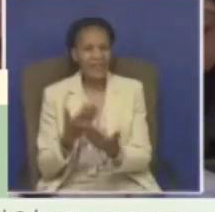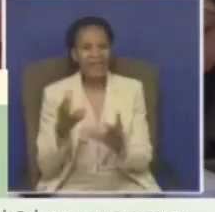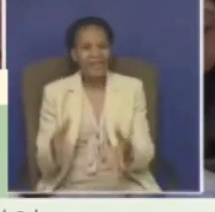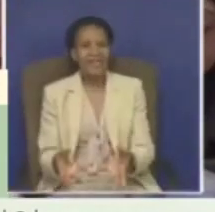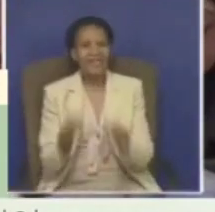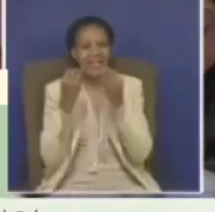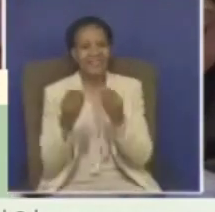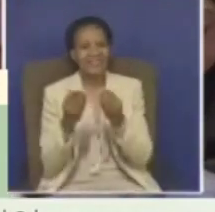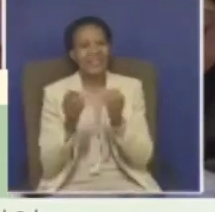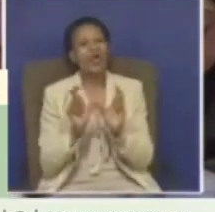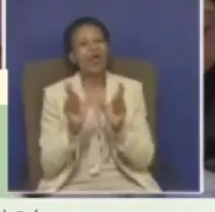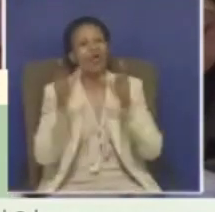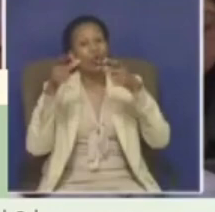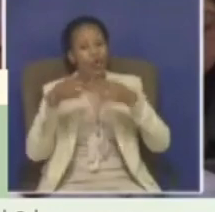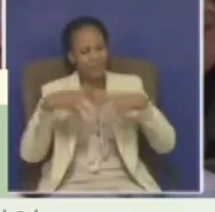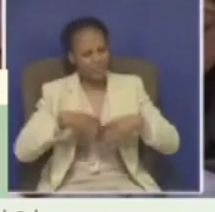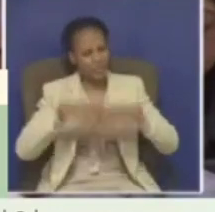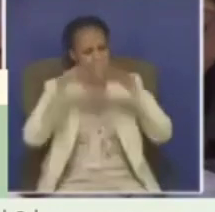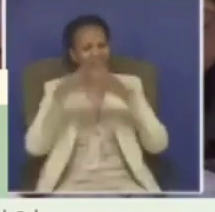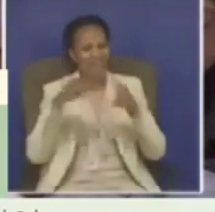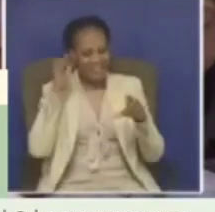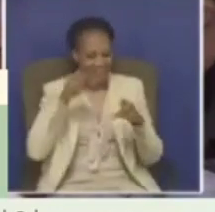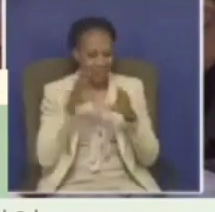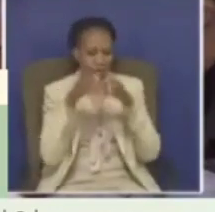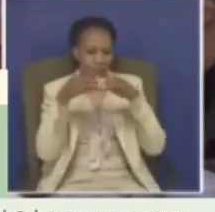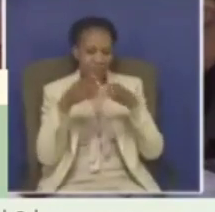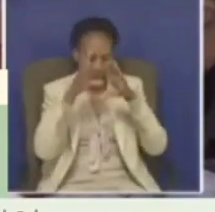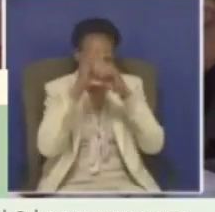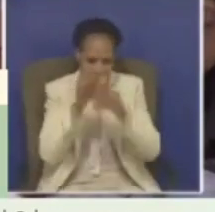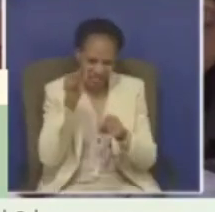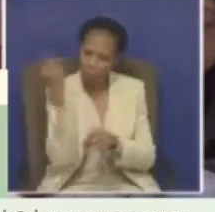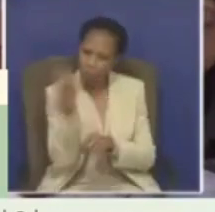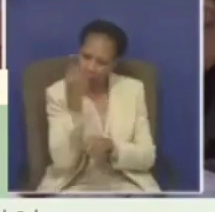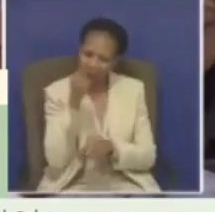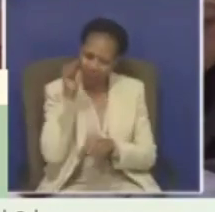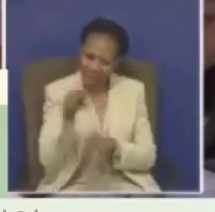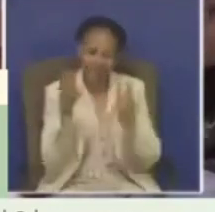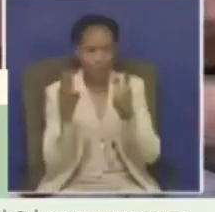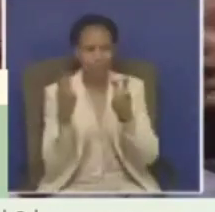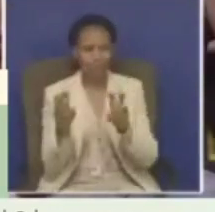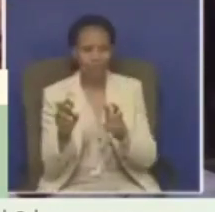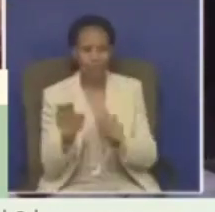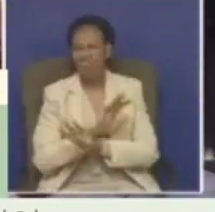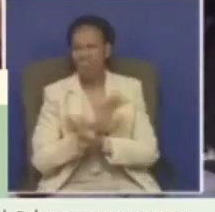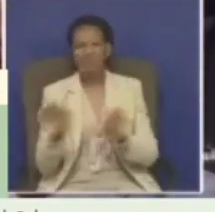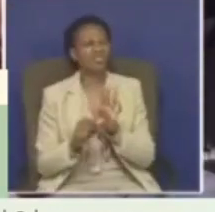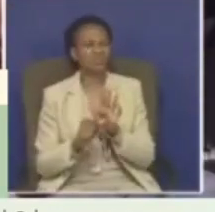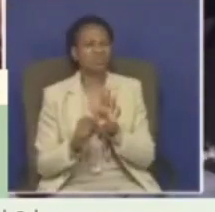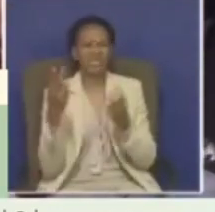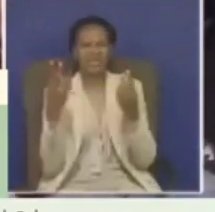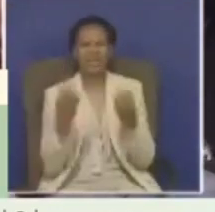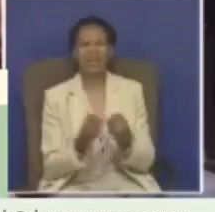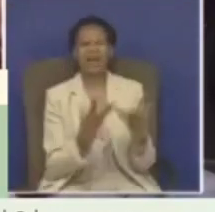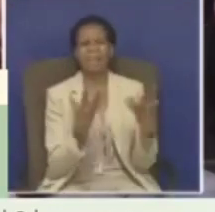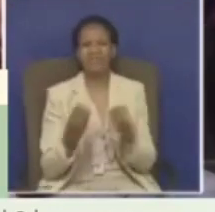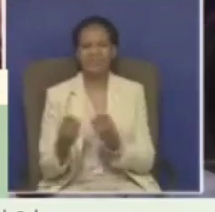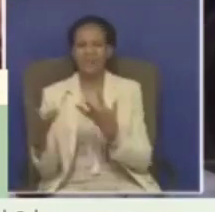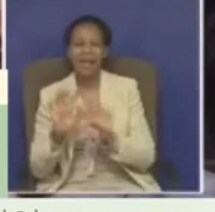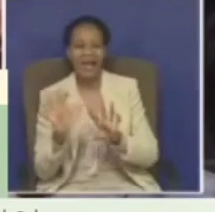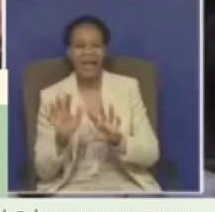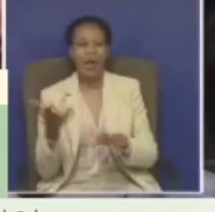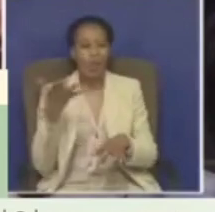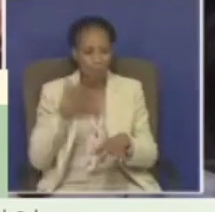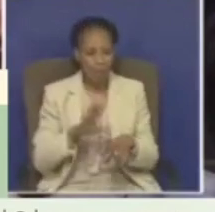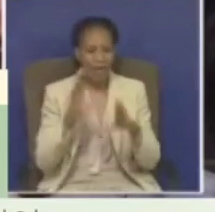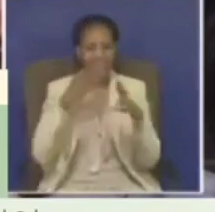that will deal specifically with the issue. This is not about the numbers, but it is about the substance of